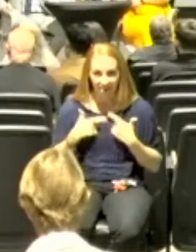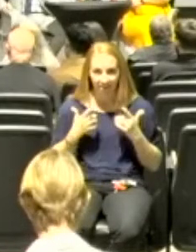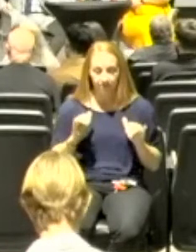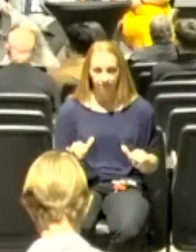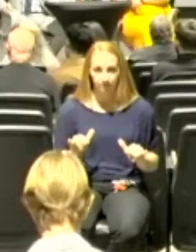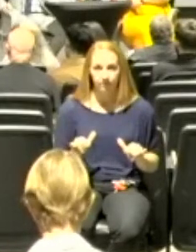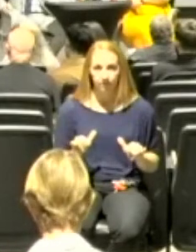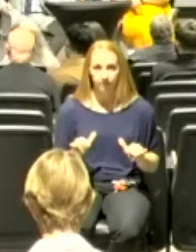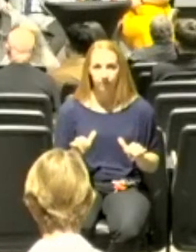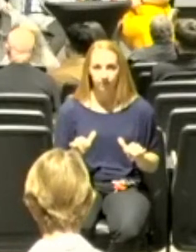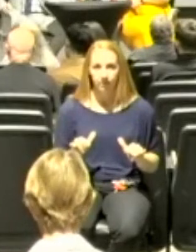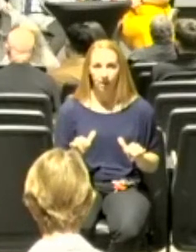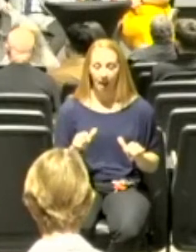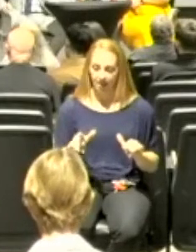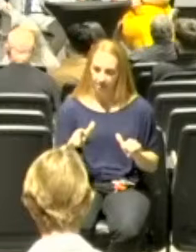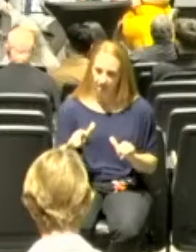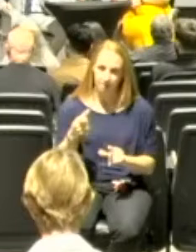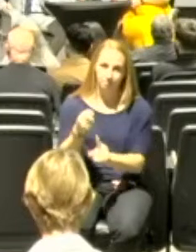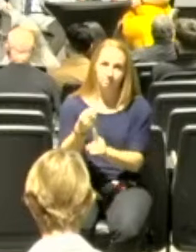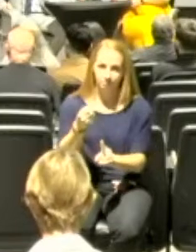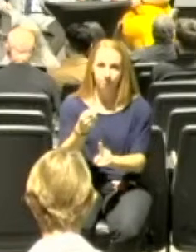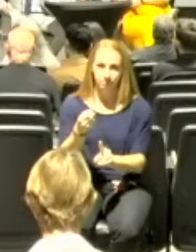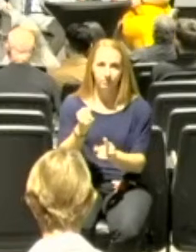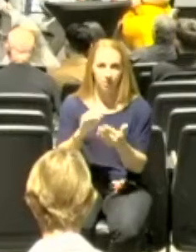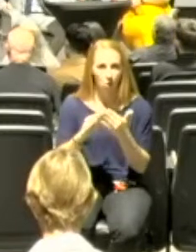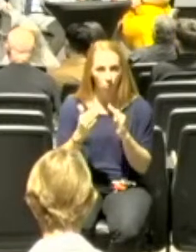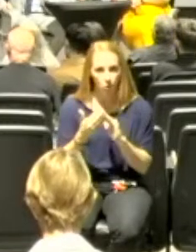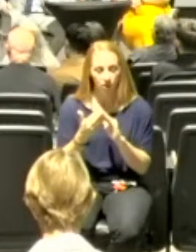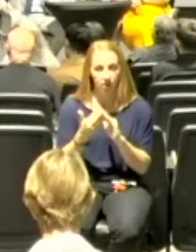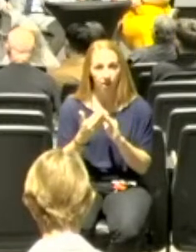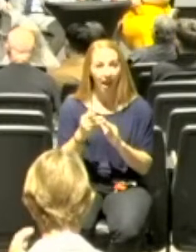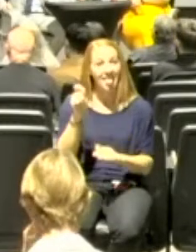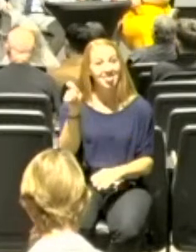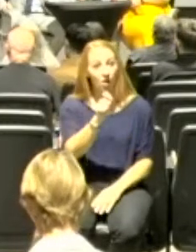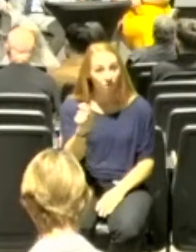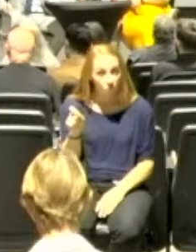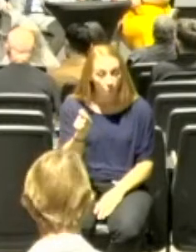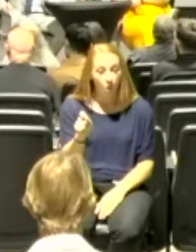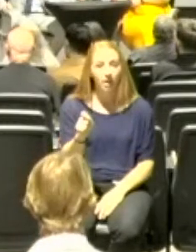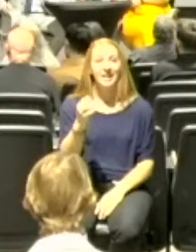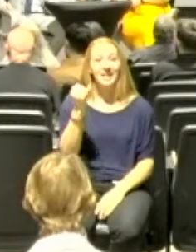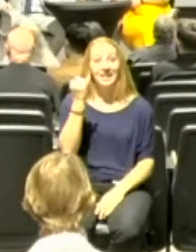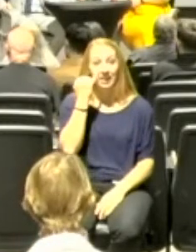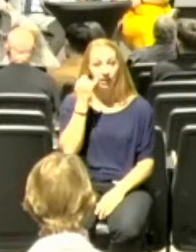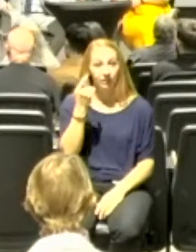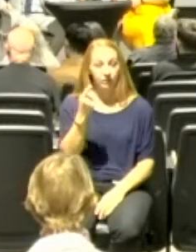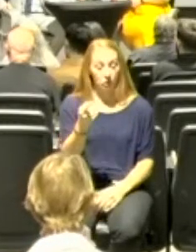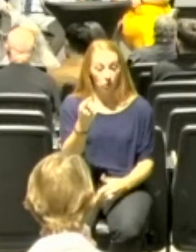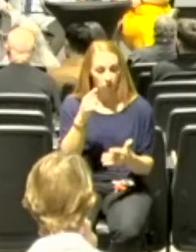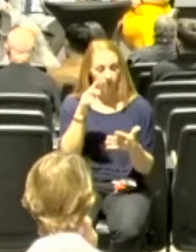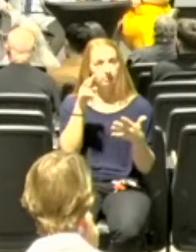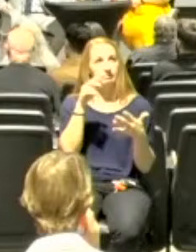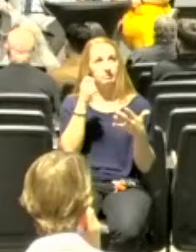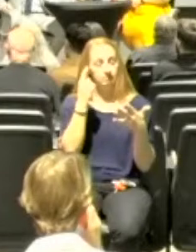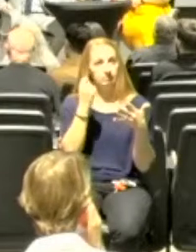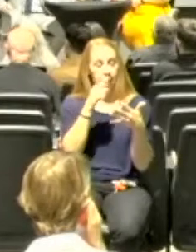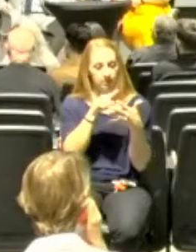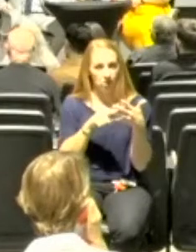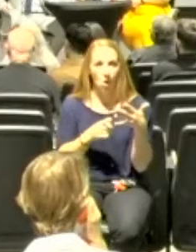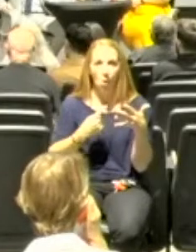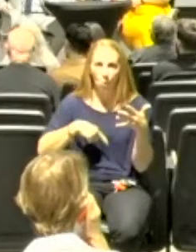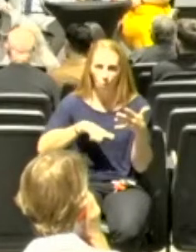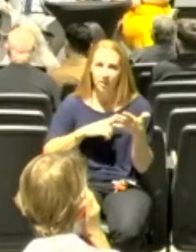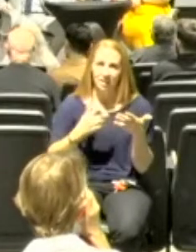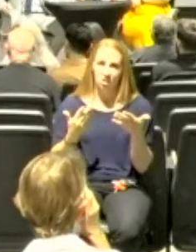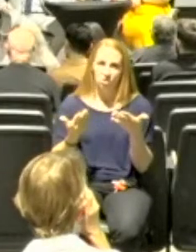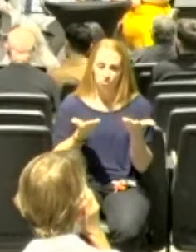area and they make a significant impact. And therefore, if you hold with my proposition that we serve the new majority, the